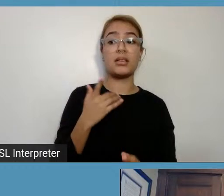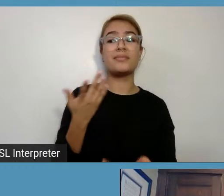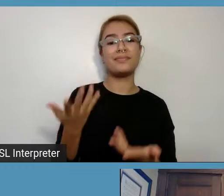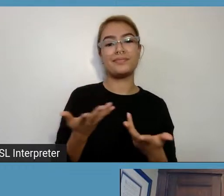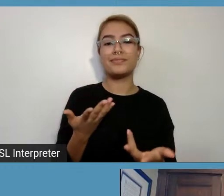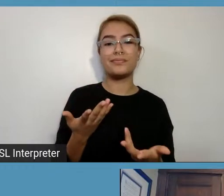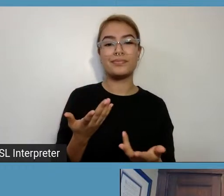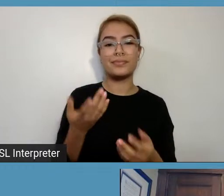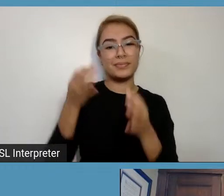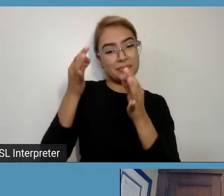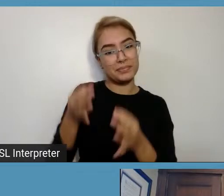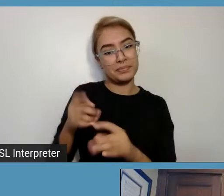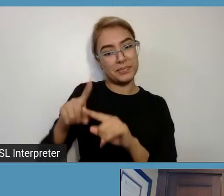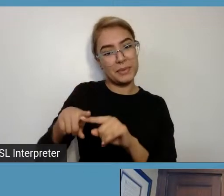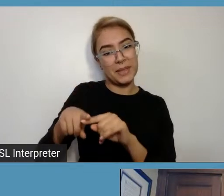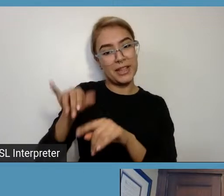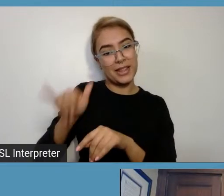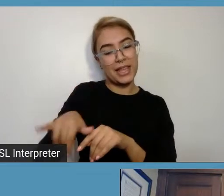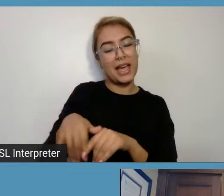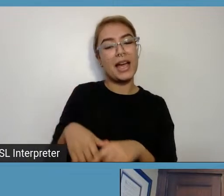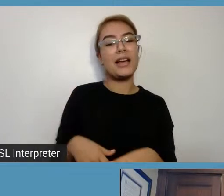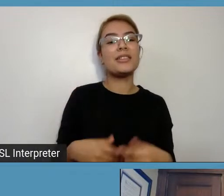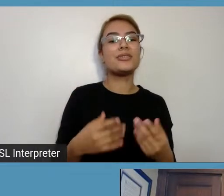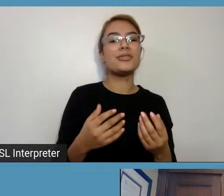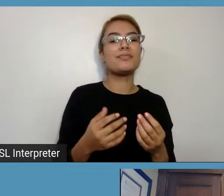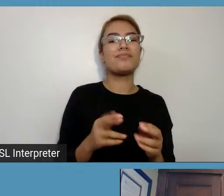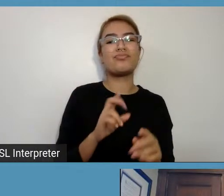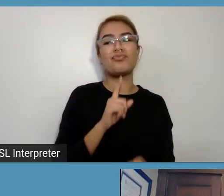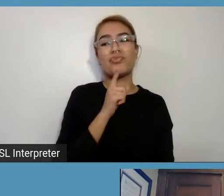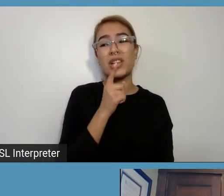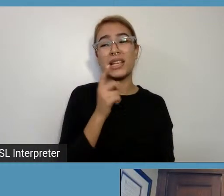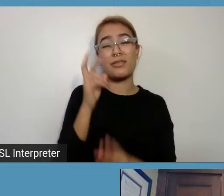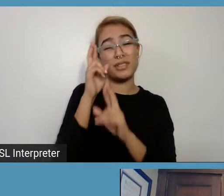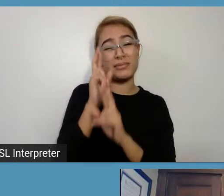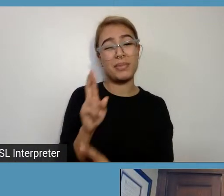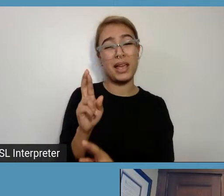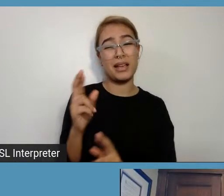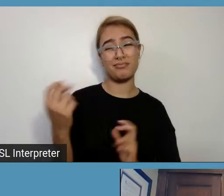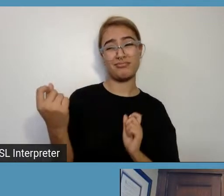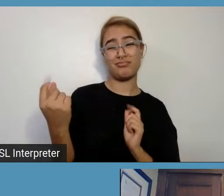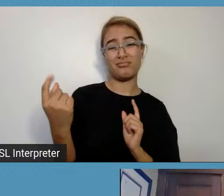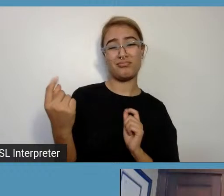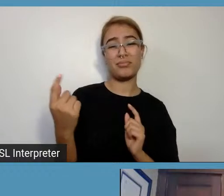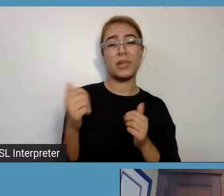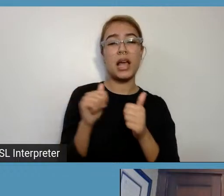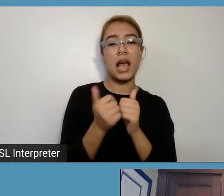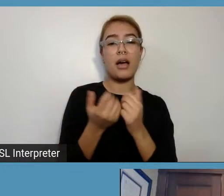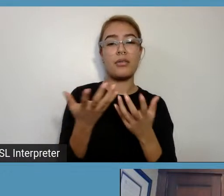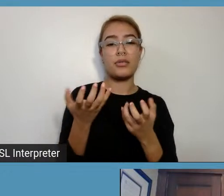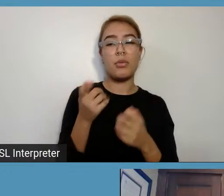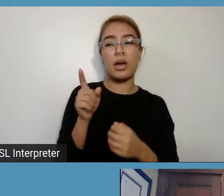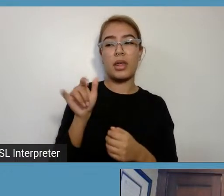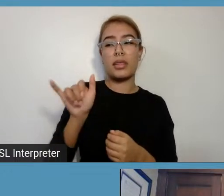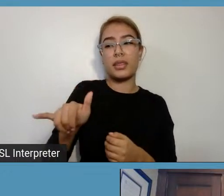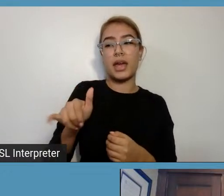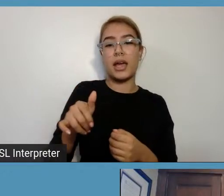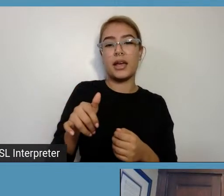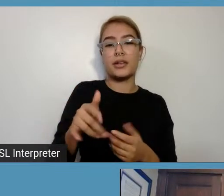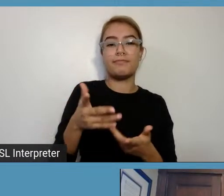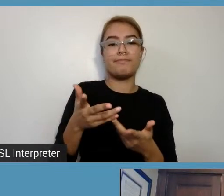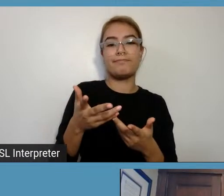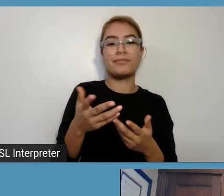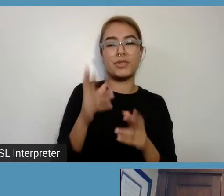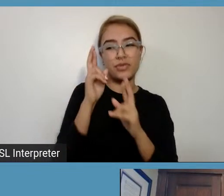there's NAGPRA, and then there's a much higher law of just respect and empathy for how they would want that, treated and